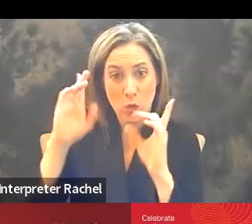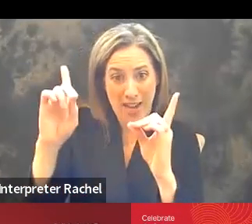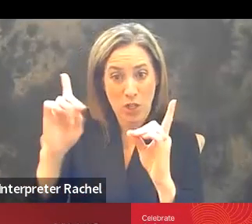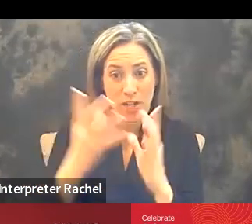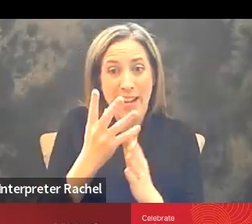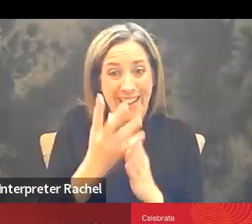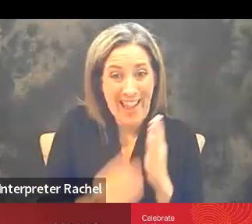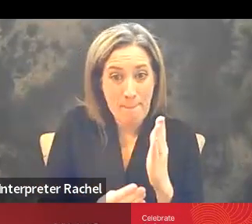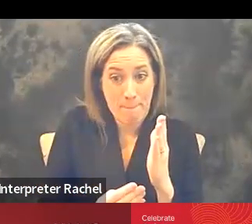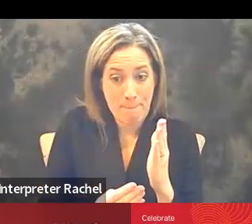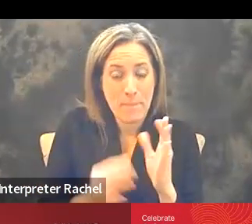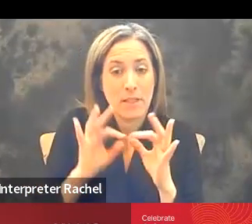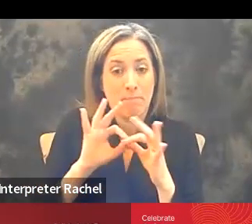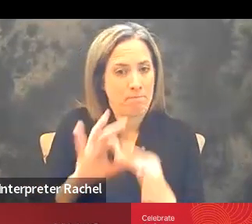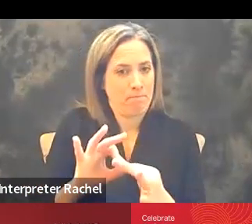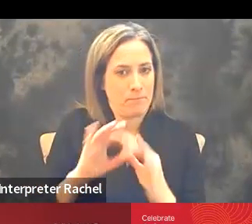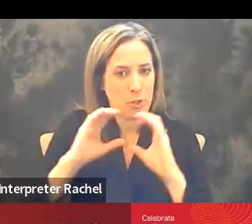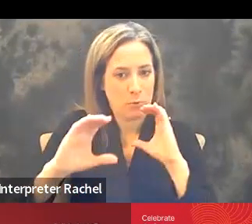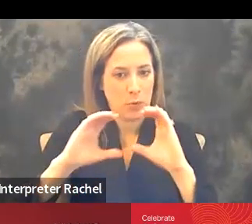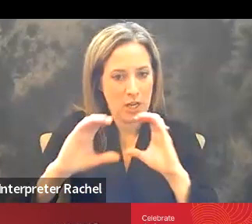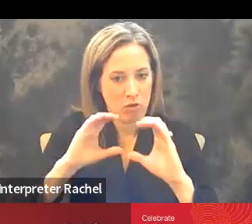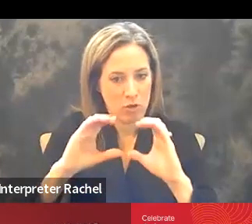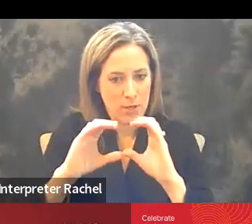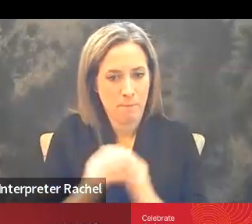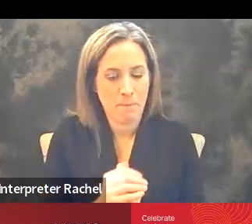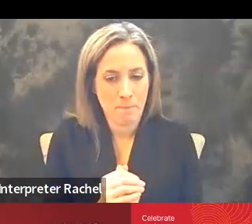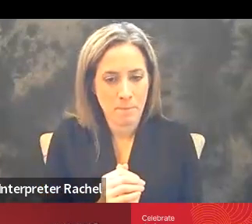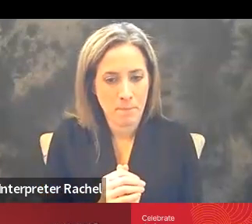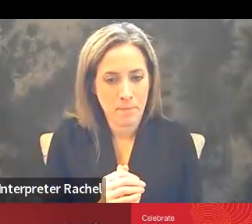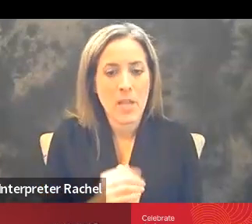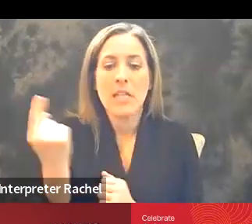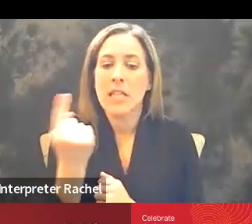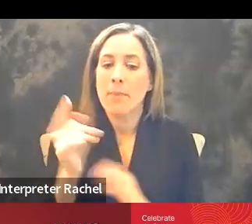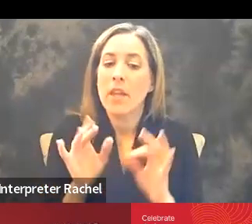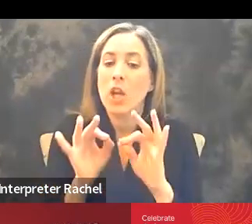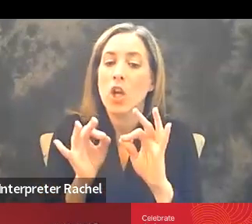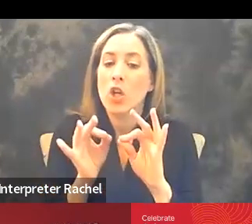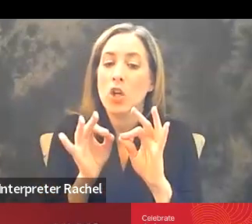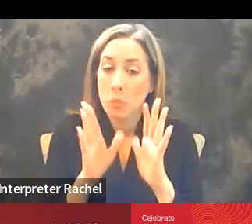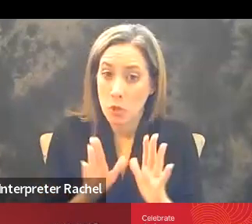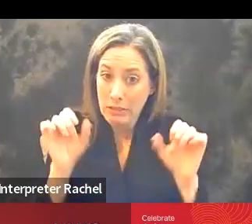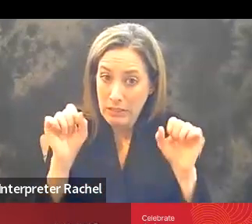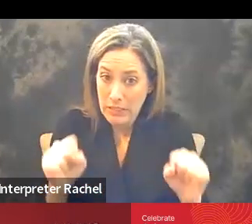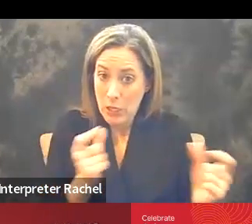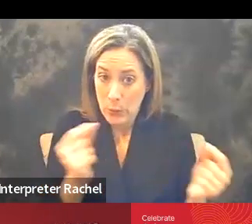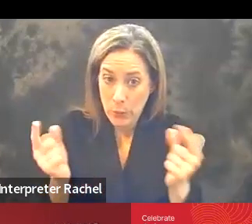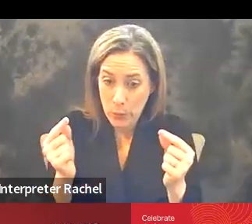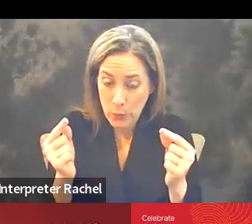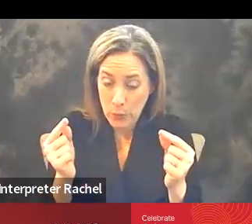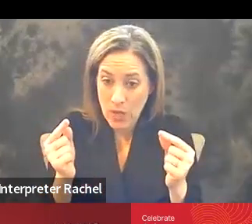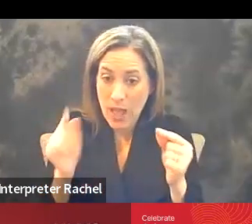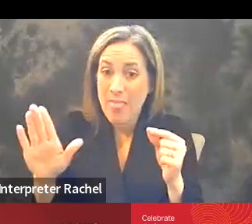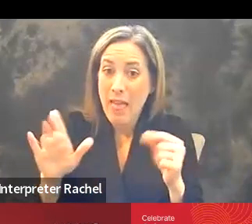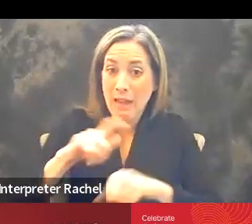particularly when it comes to communication. And I think one of the things that interpreters can do is, in those moments outside of